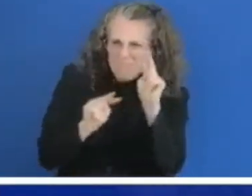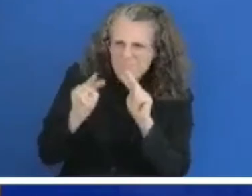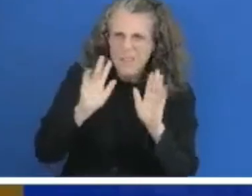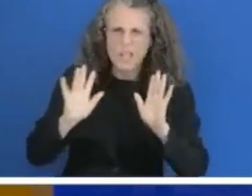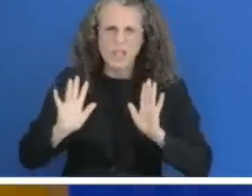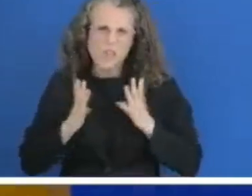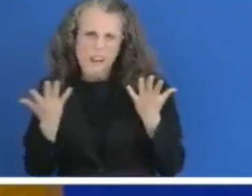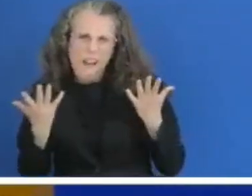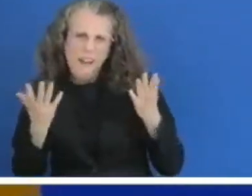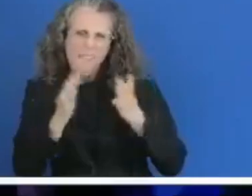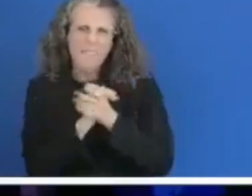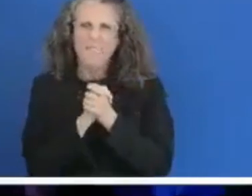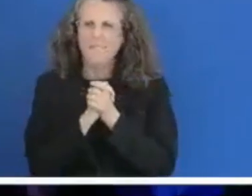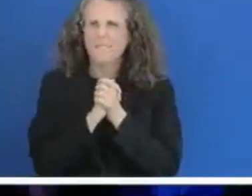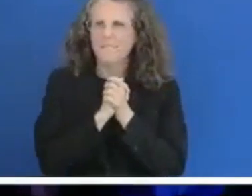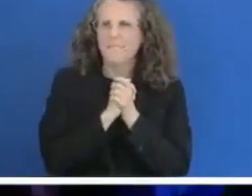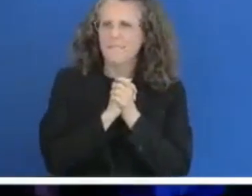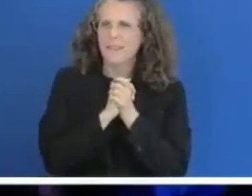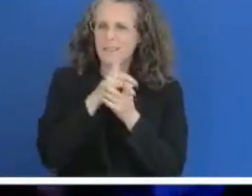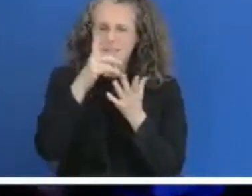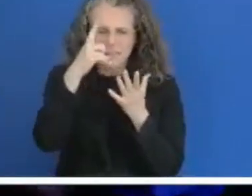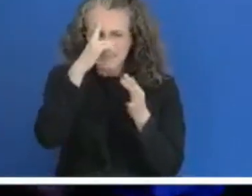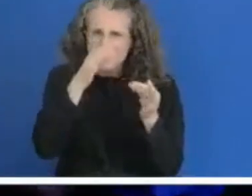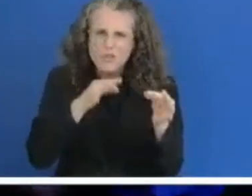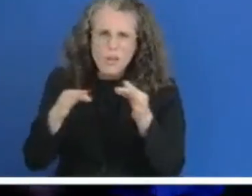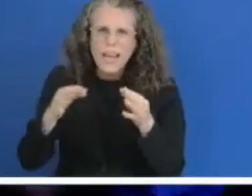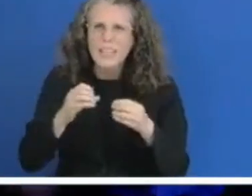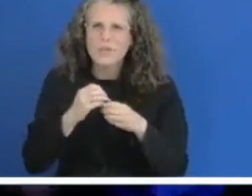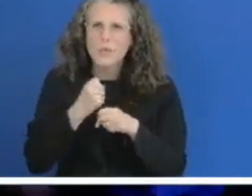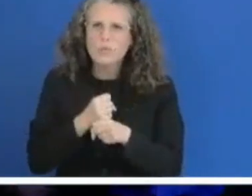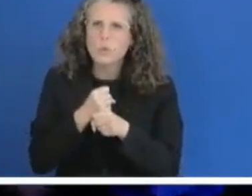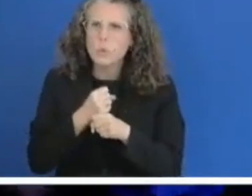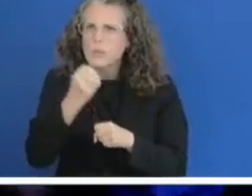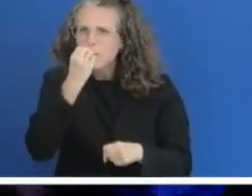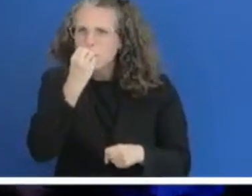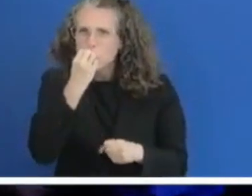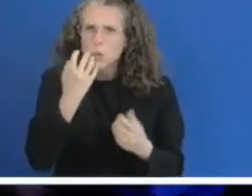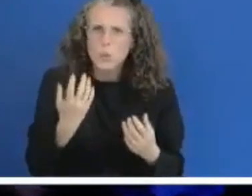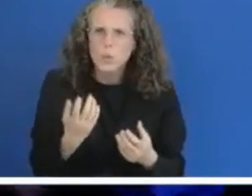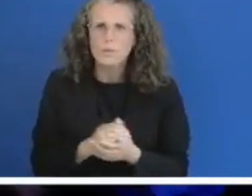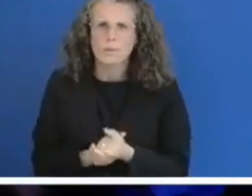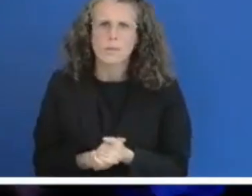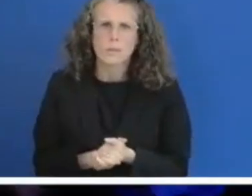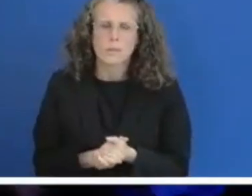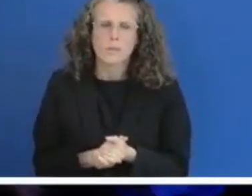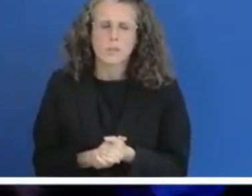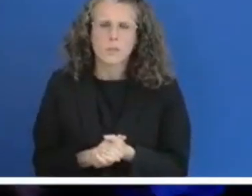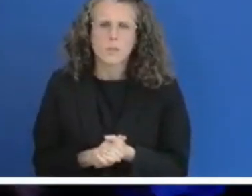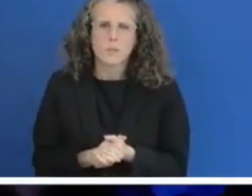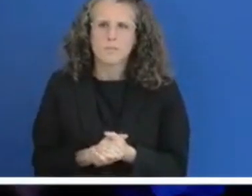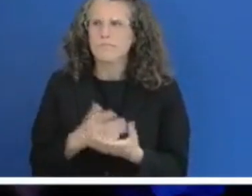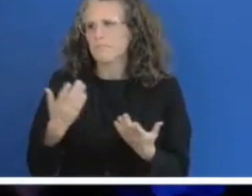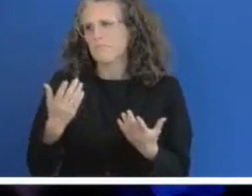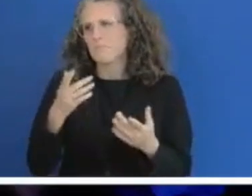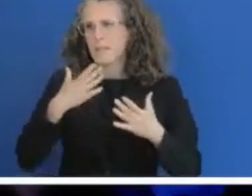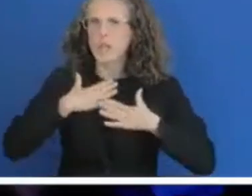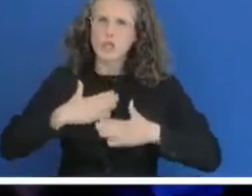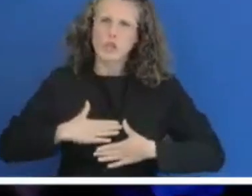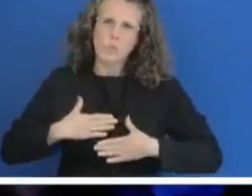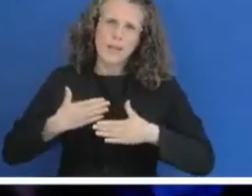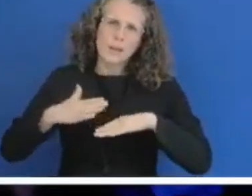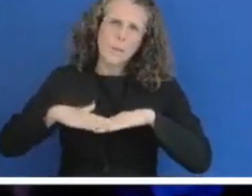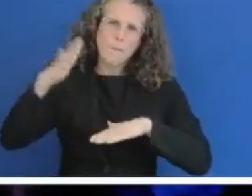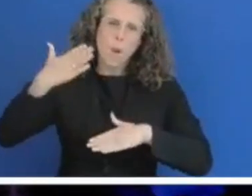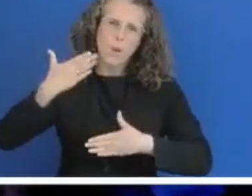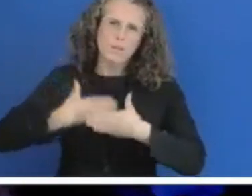strategies for producing food, and also for most of our history as a species, remaining in balance with the environment.